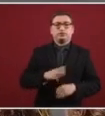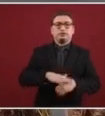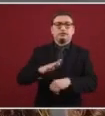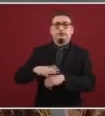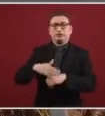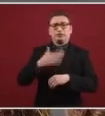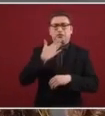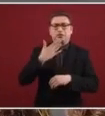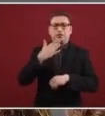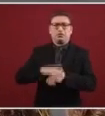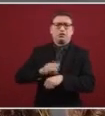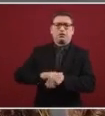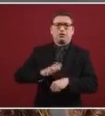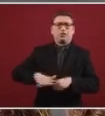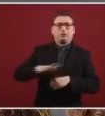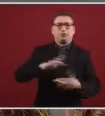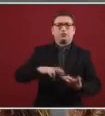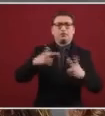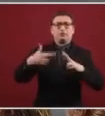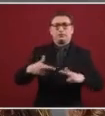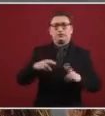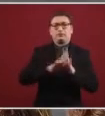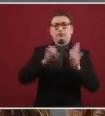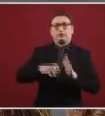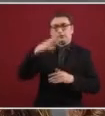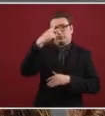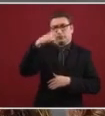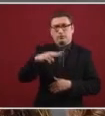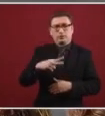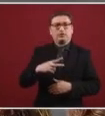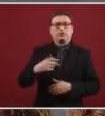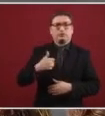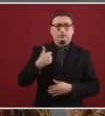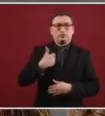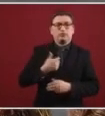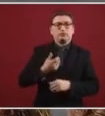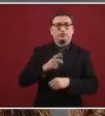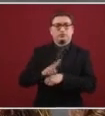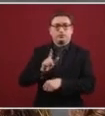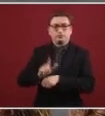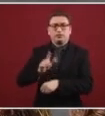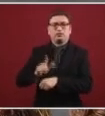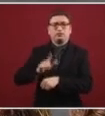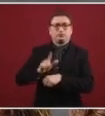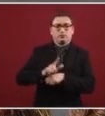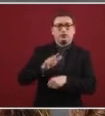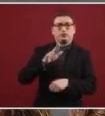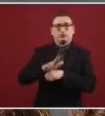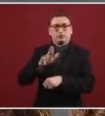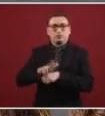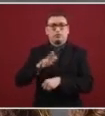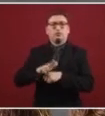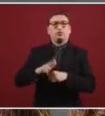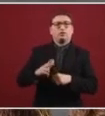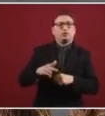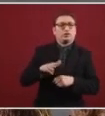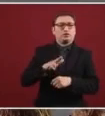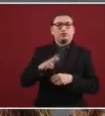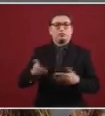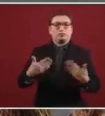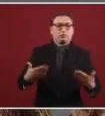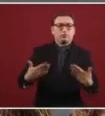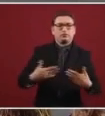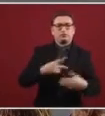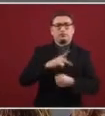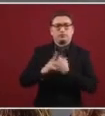region, including Mexico, Canada, Guatemala, Honduras, El Salvador, and Panama, to